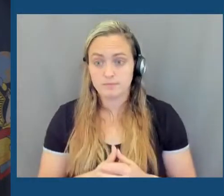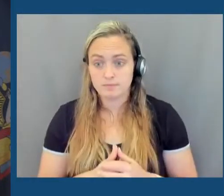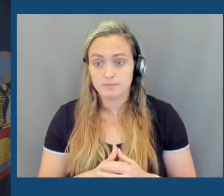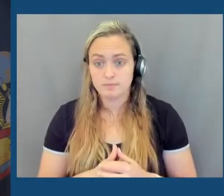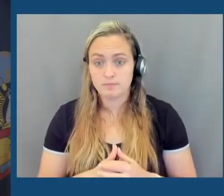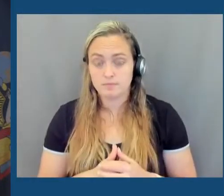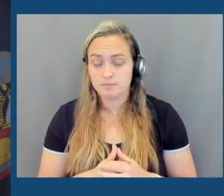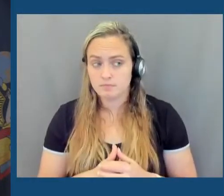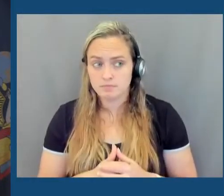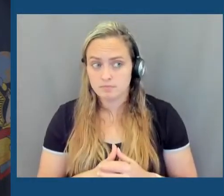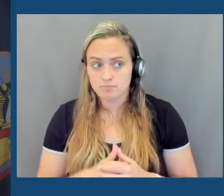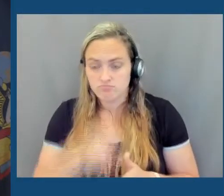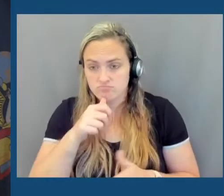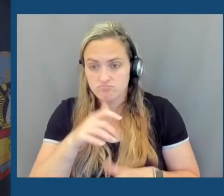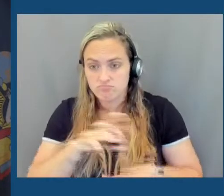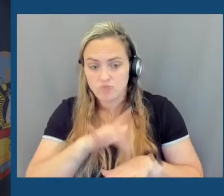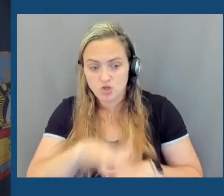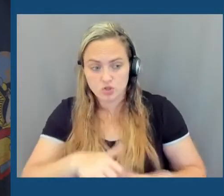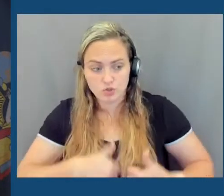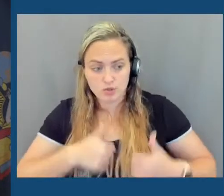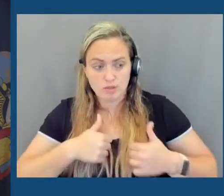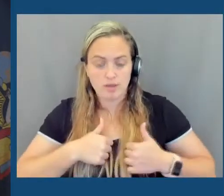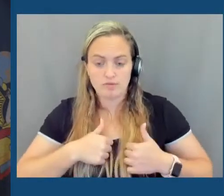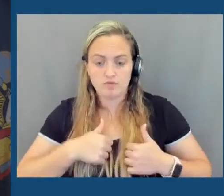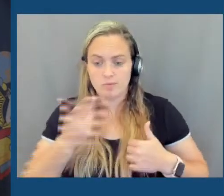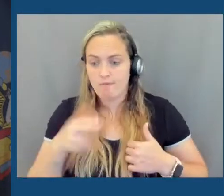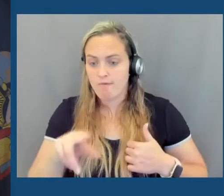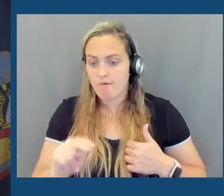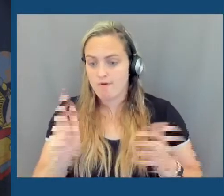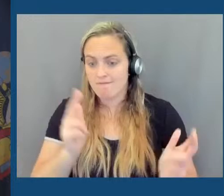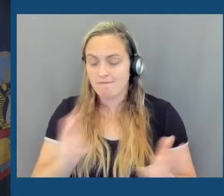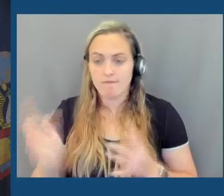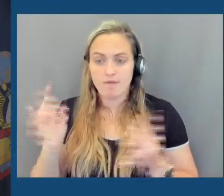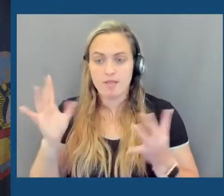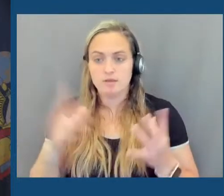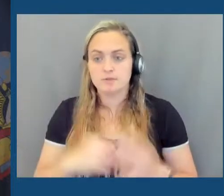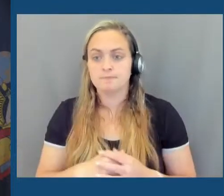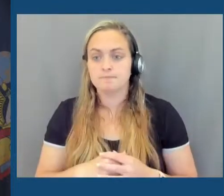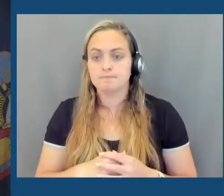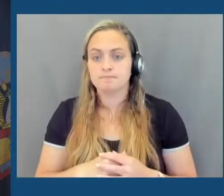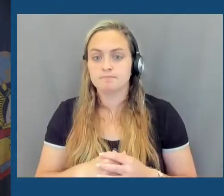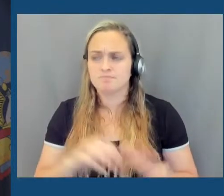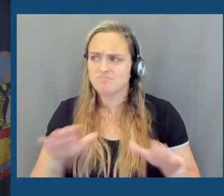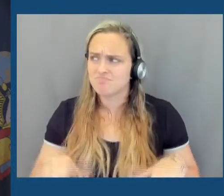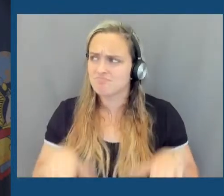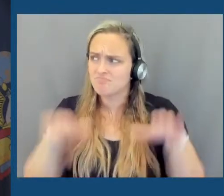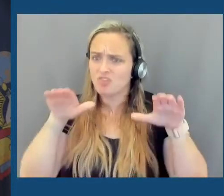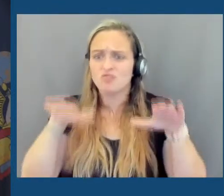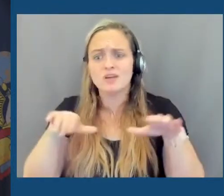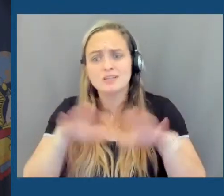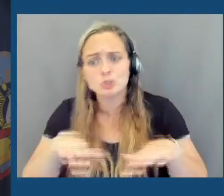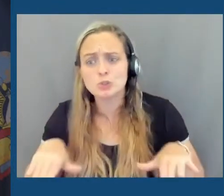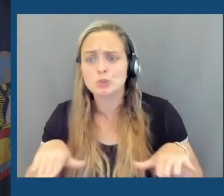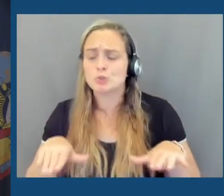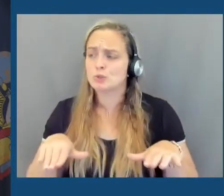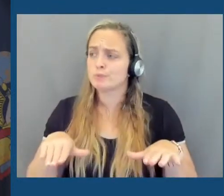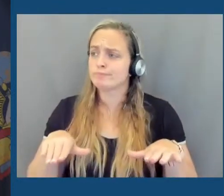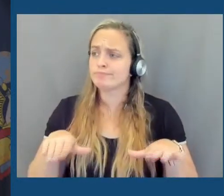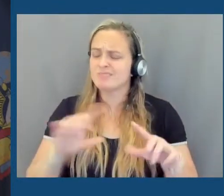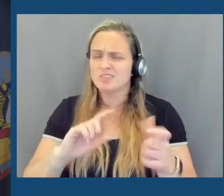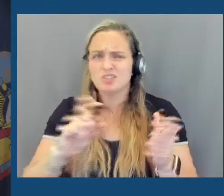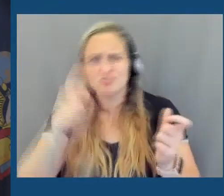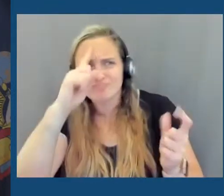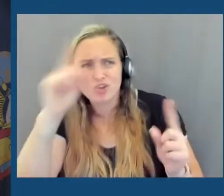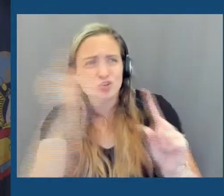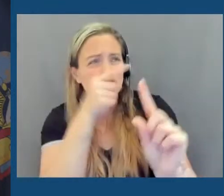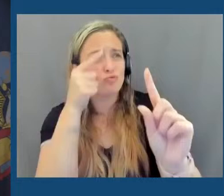are untouched by the scourge of gun violence. People can raise their children, chase their dreams, and make a difference in their community